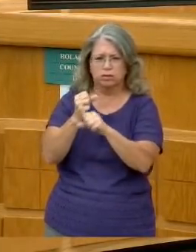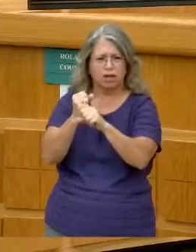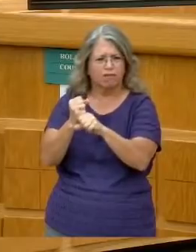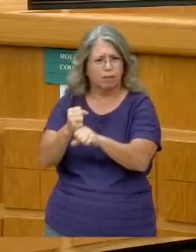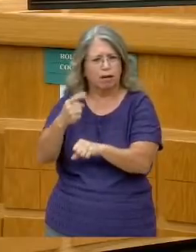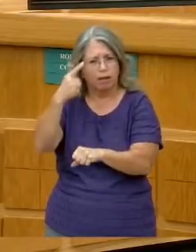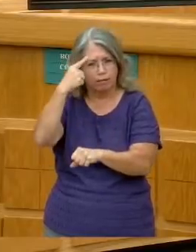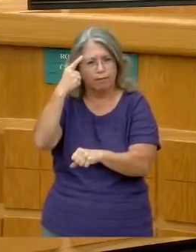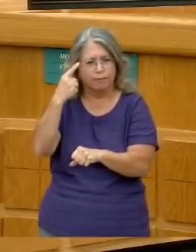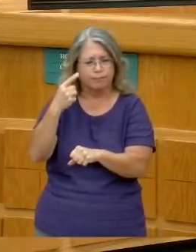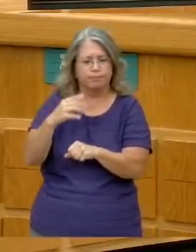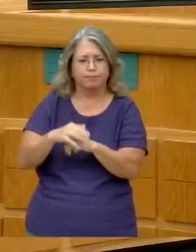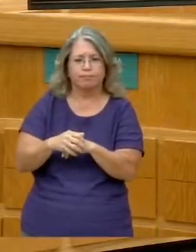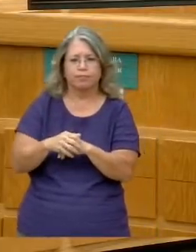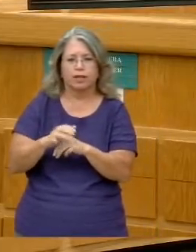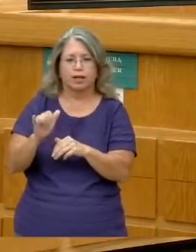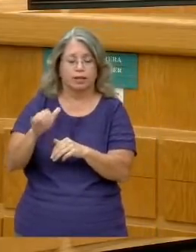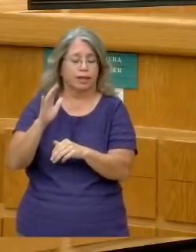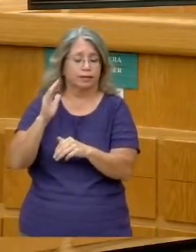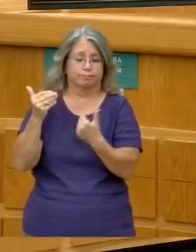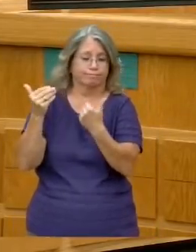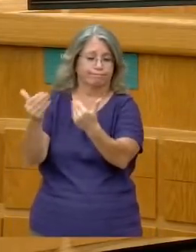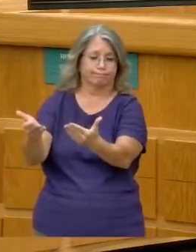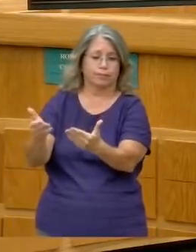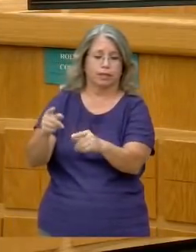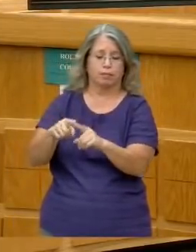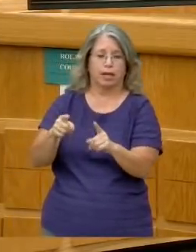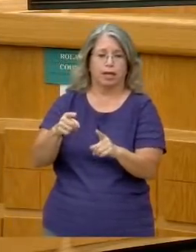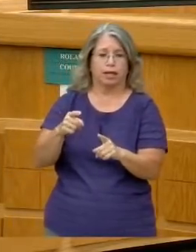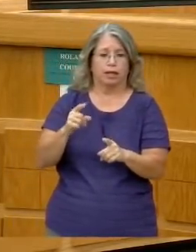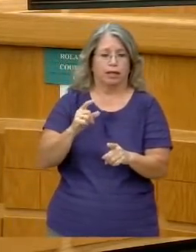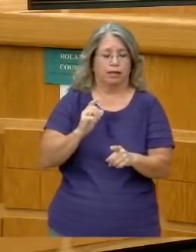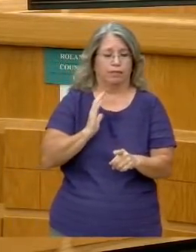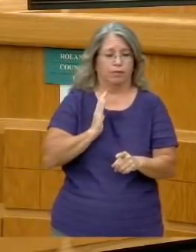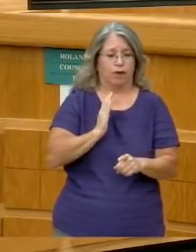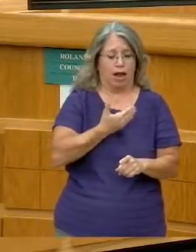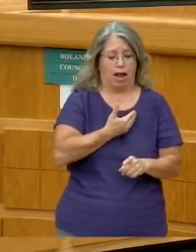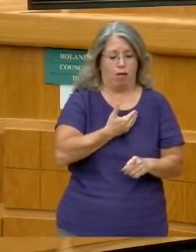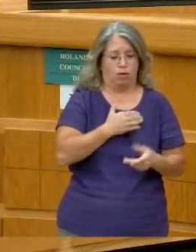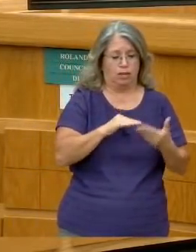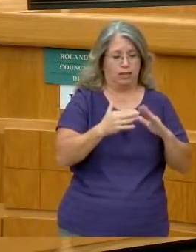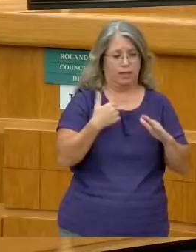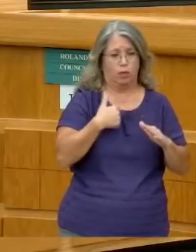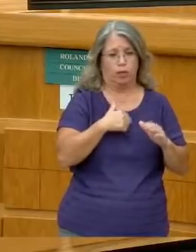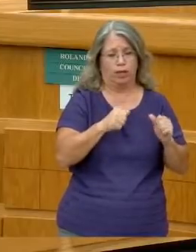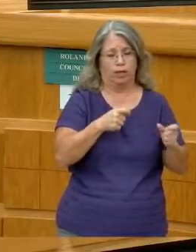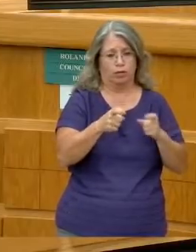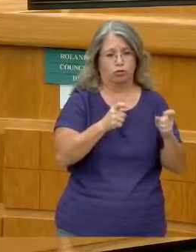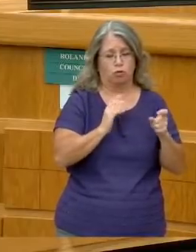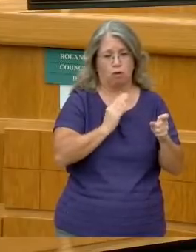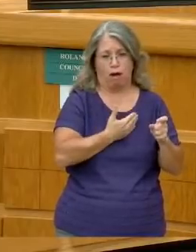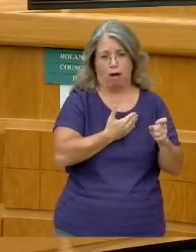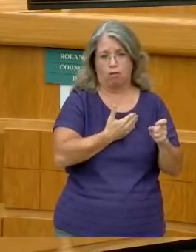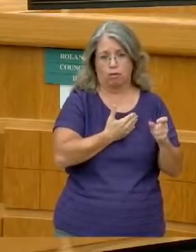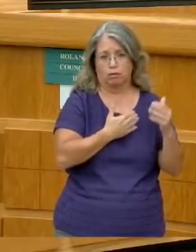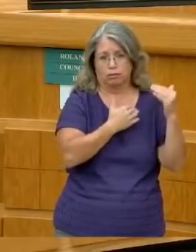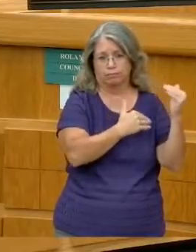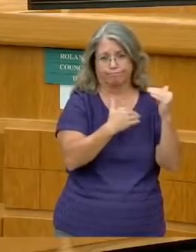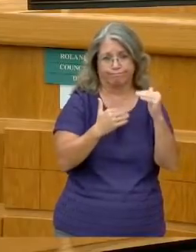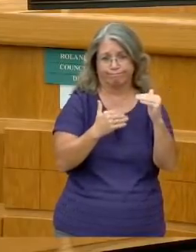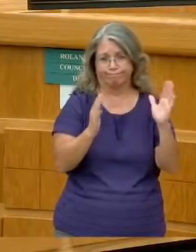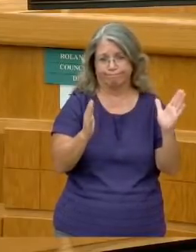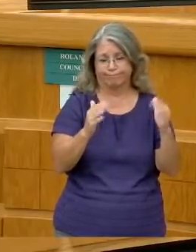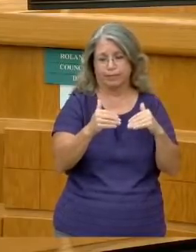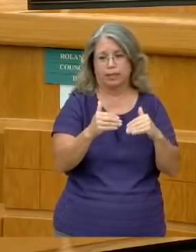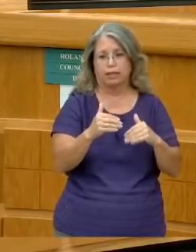mistaken. And that'll continue. But for the city, we control our limits and our events. So I did check with our parks department today, because we do